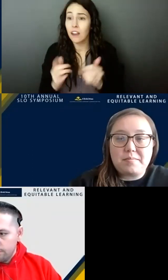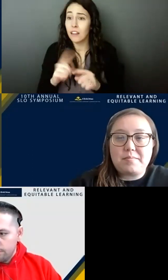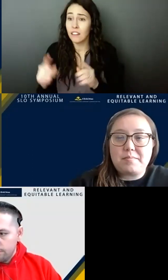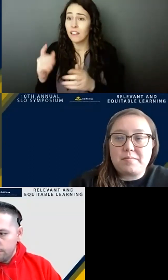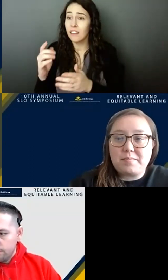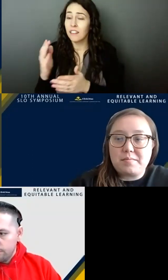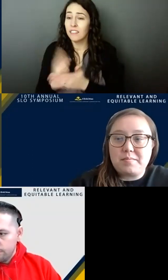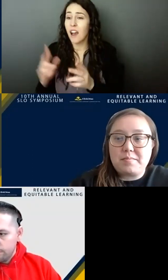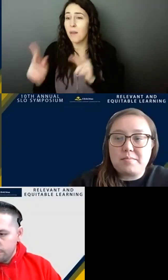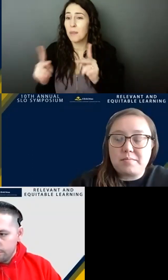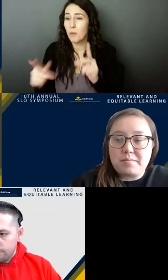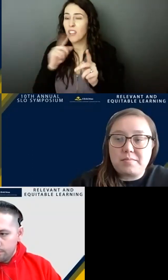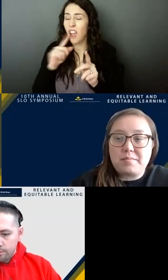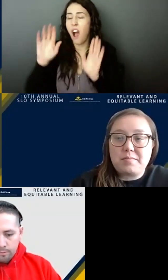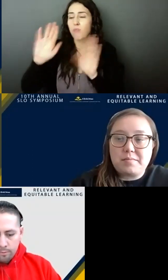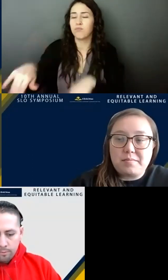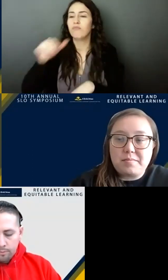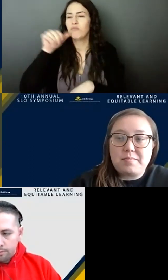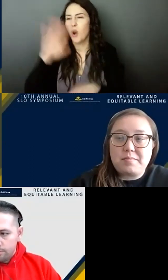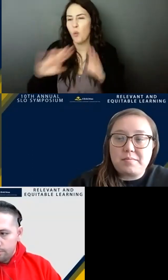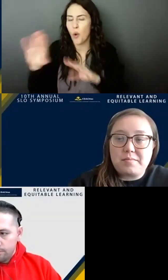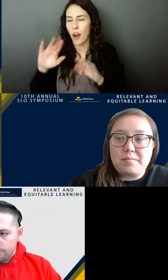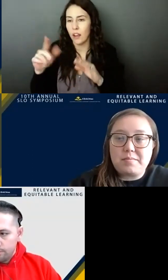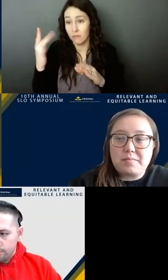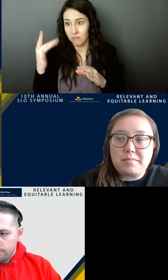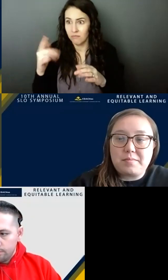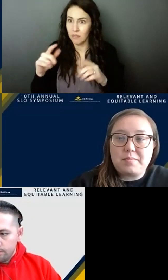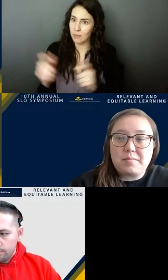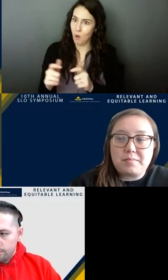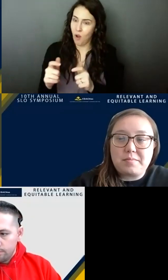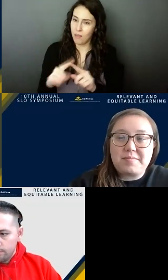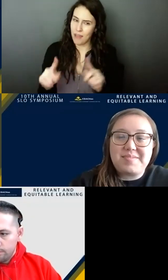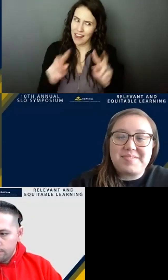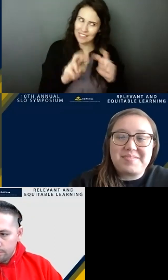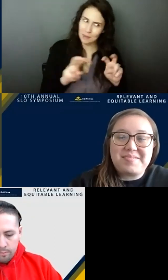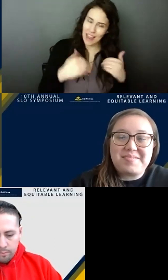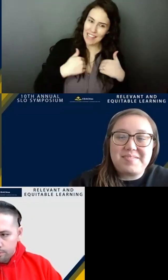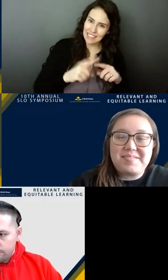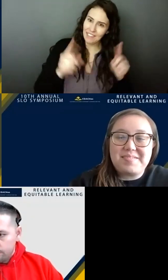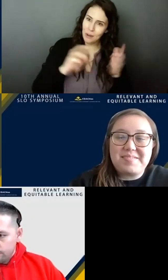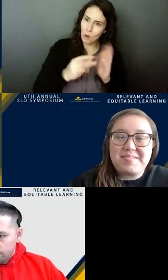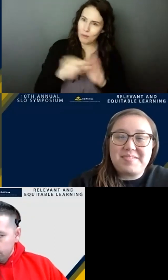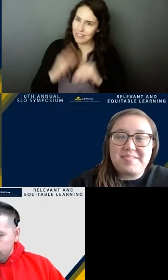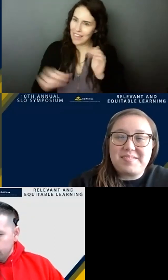it because it is so small. And that's where I'd say, well, assessment has a different purpose in research. And so even when it is small,